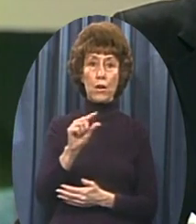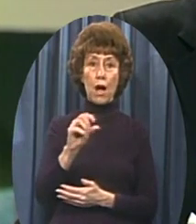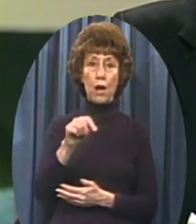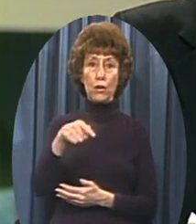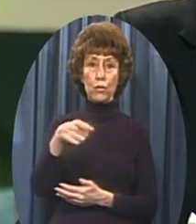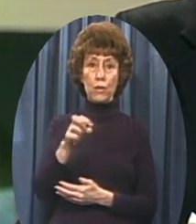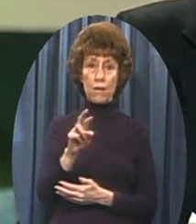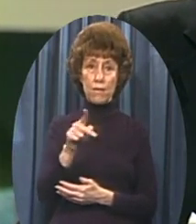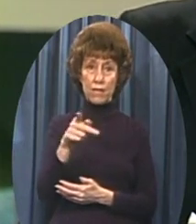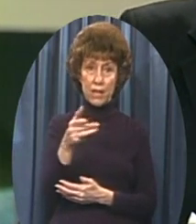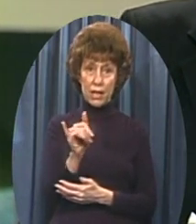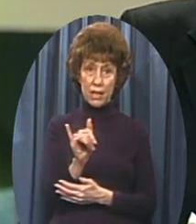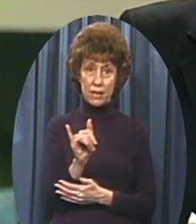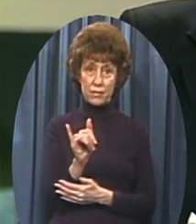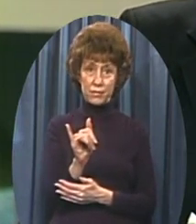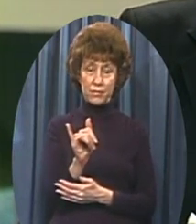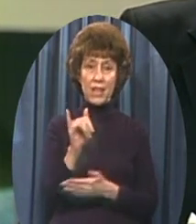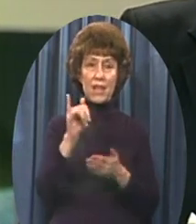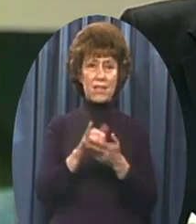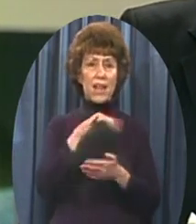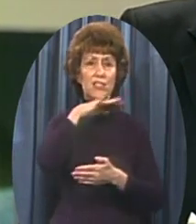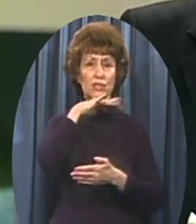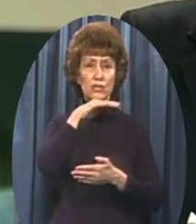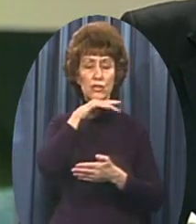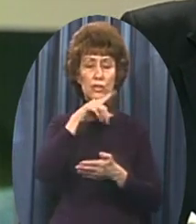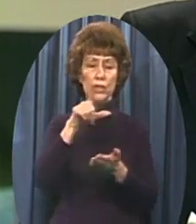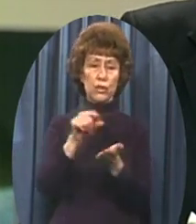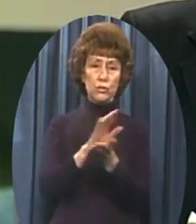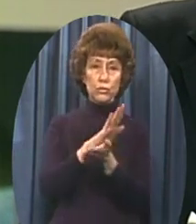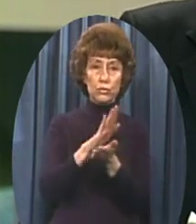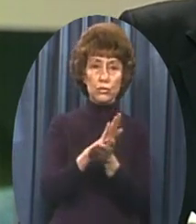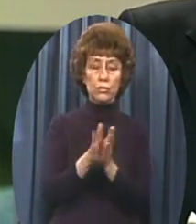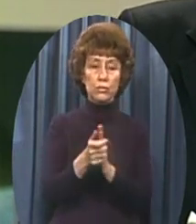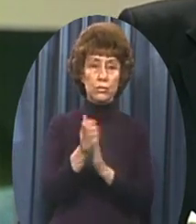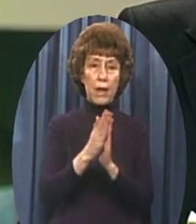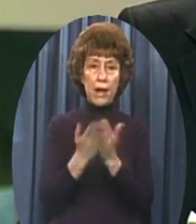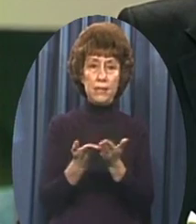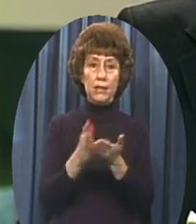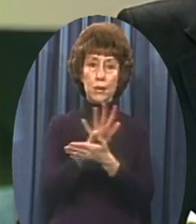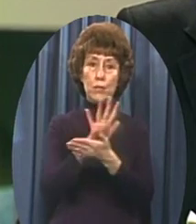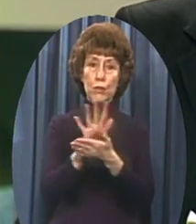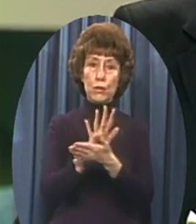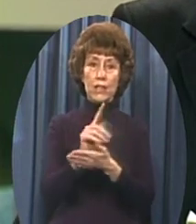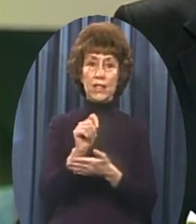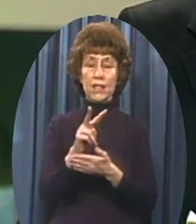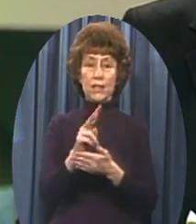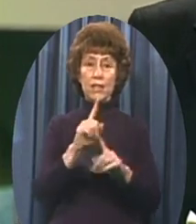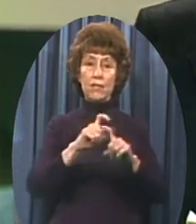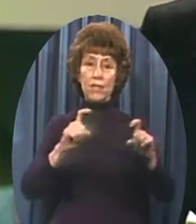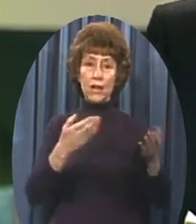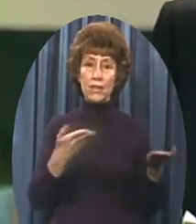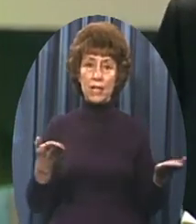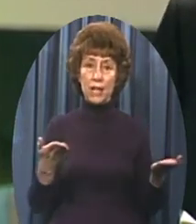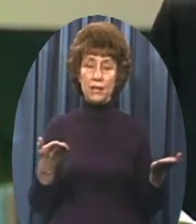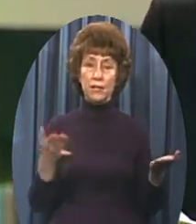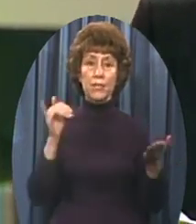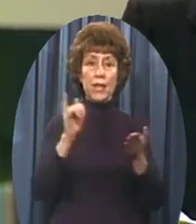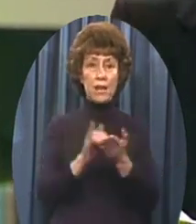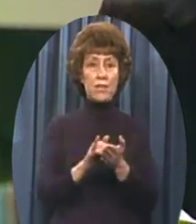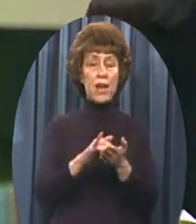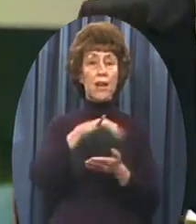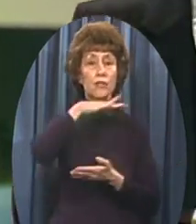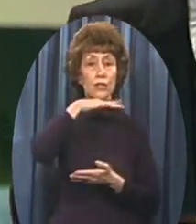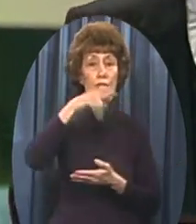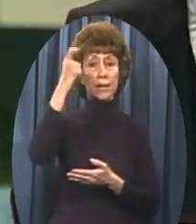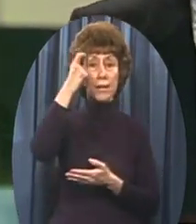today, and is wrecking the moral value systems of young people. We've stood against it. We must continue to